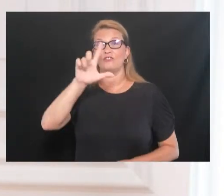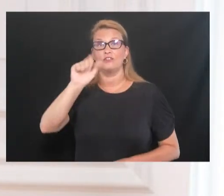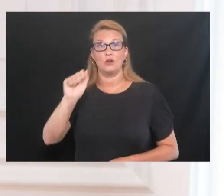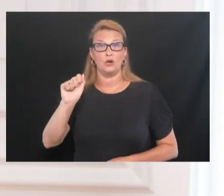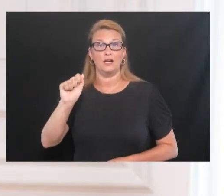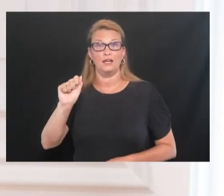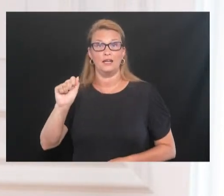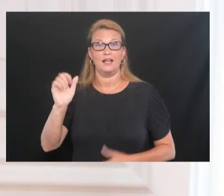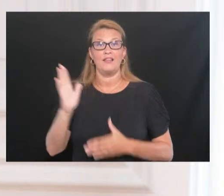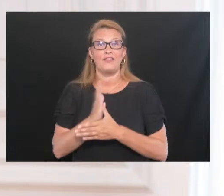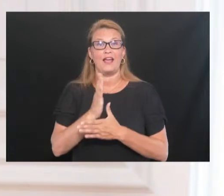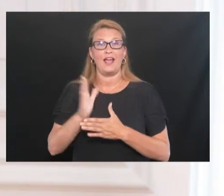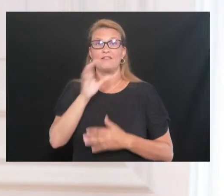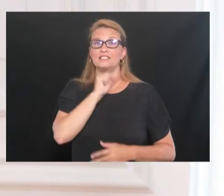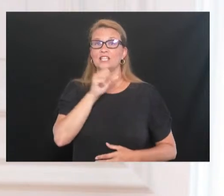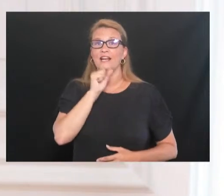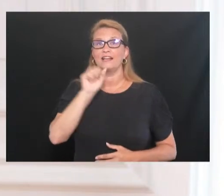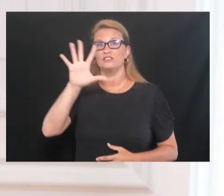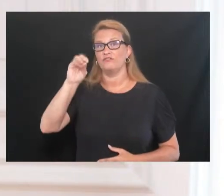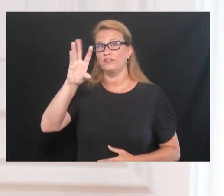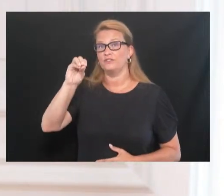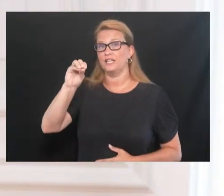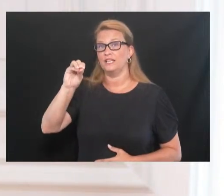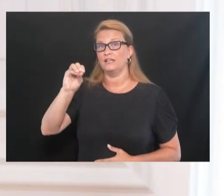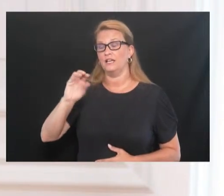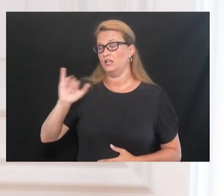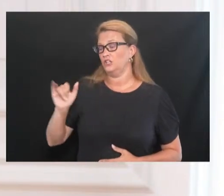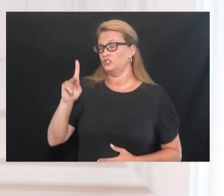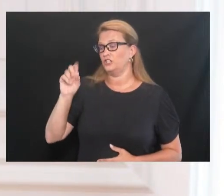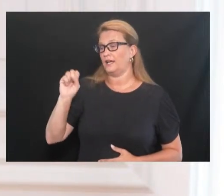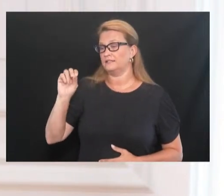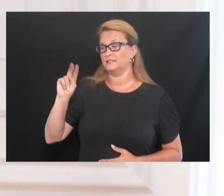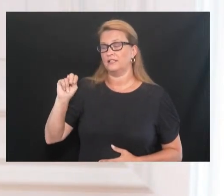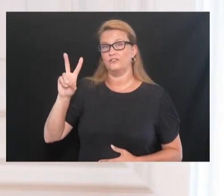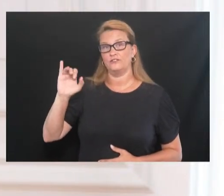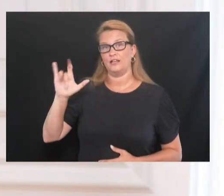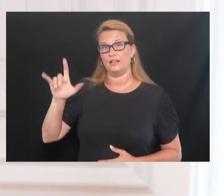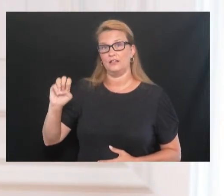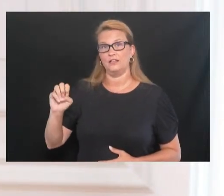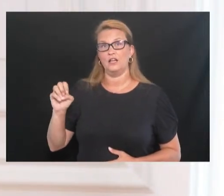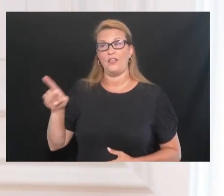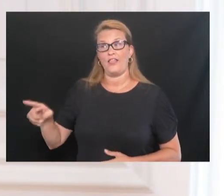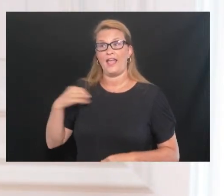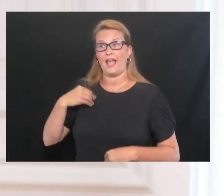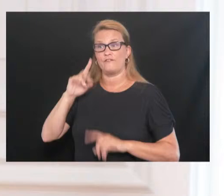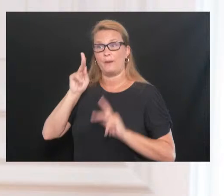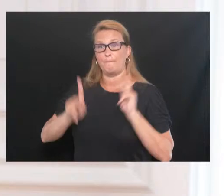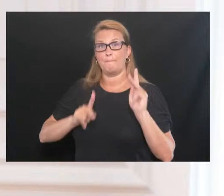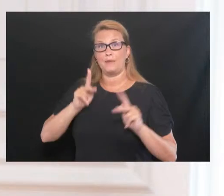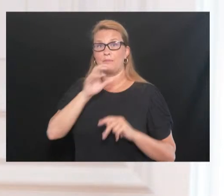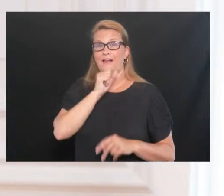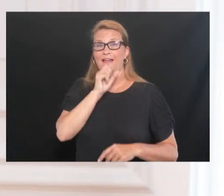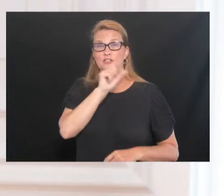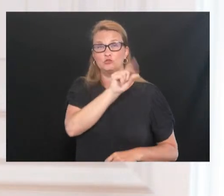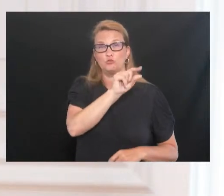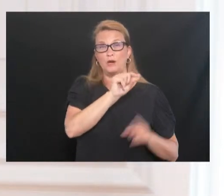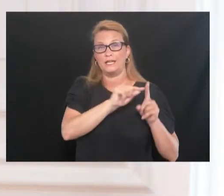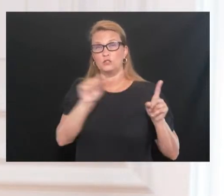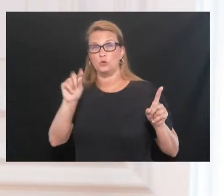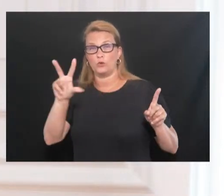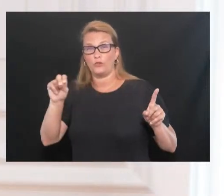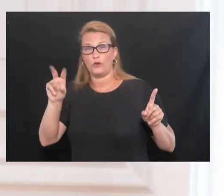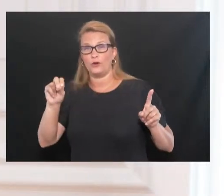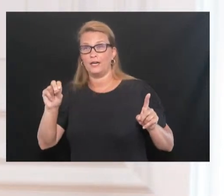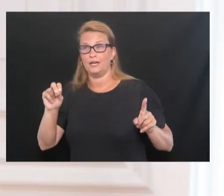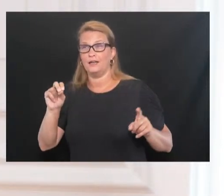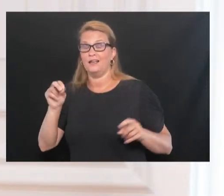age of 50 years old. In Jacksonville, there was a report that people were in their 20s and 30s in